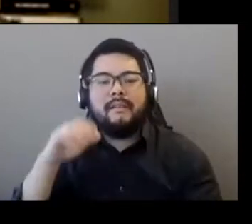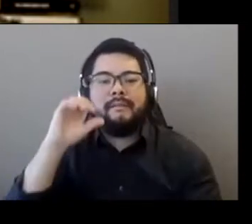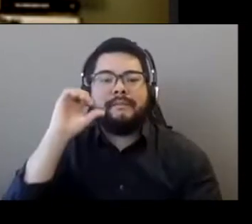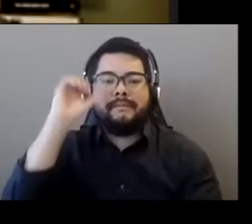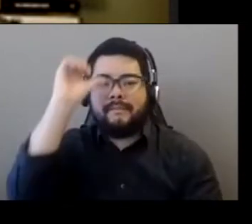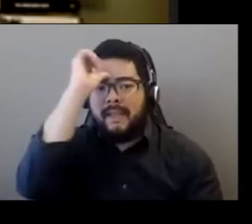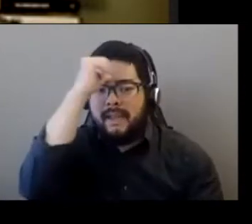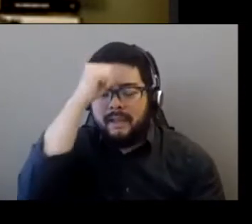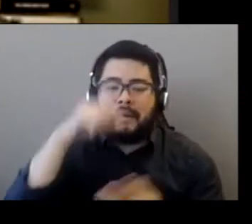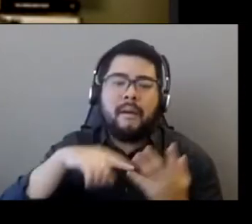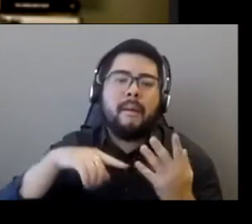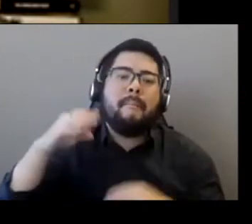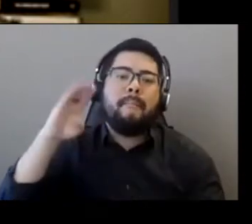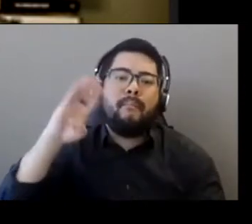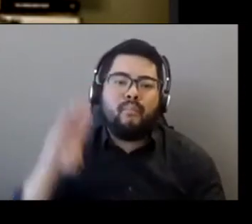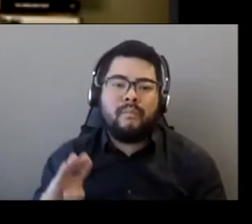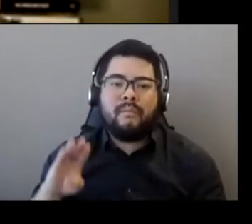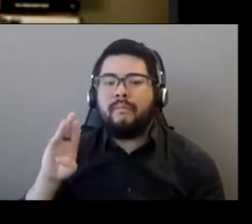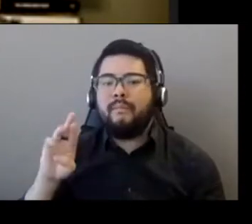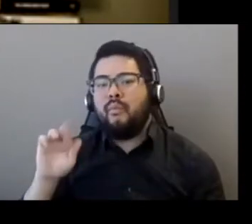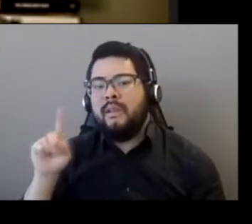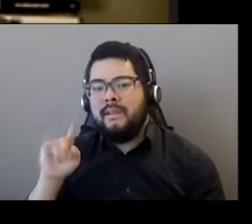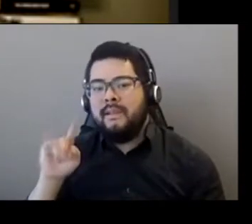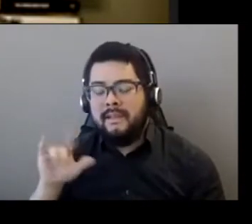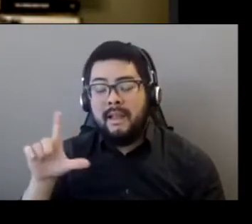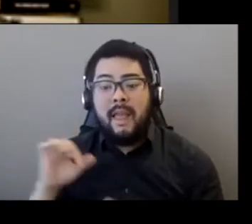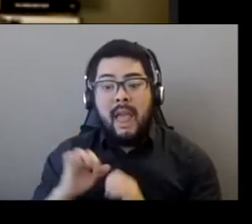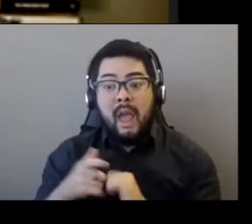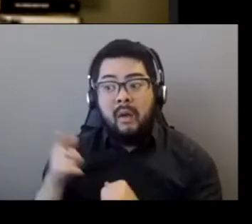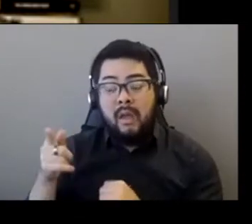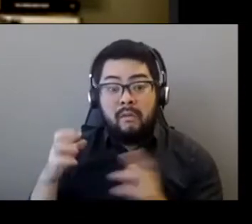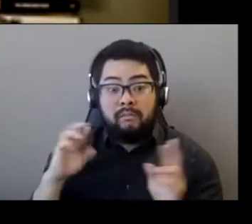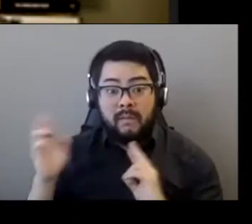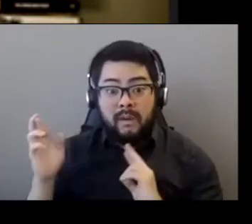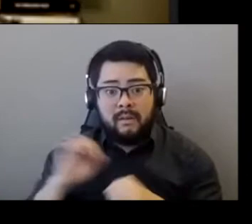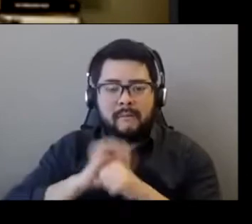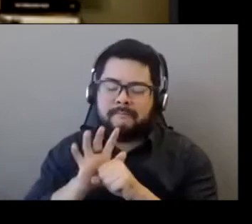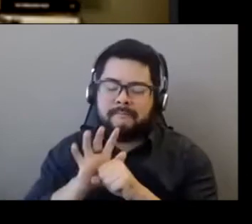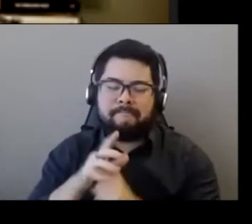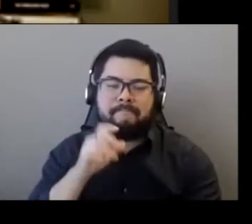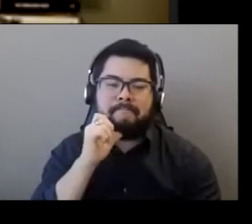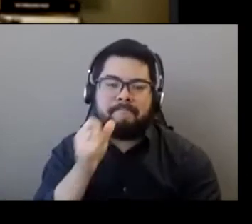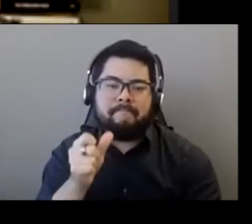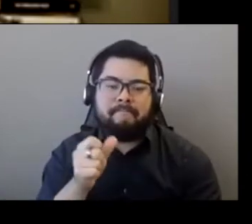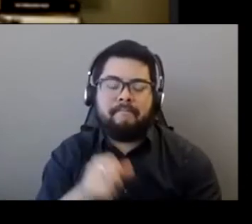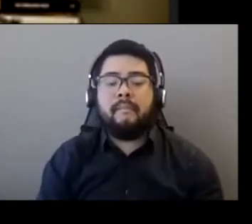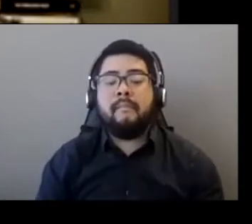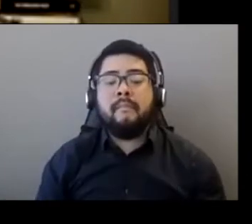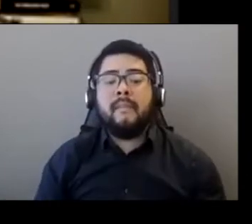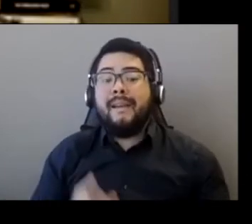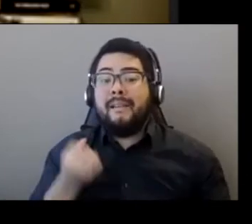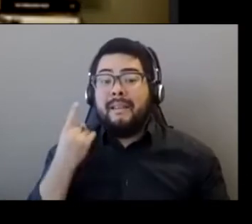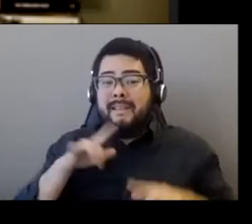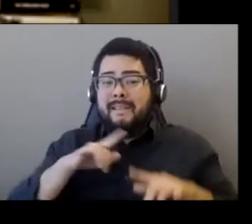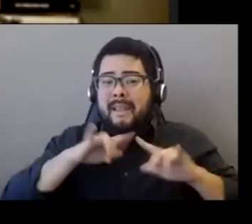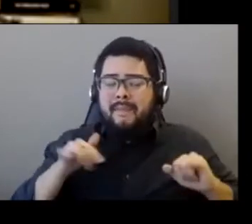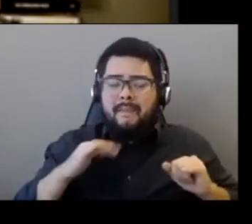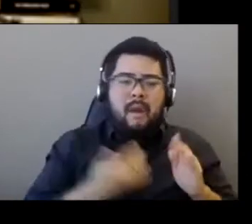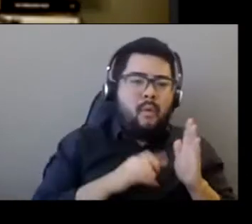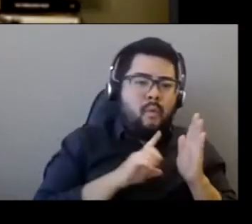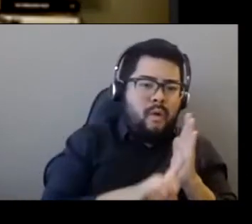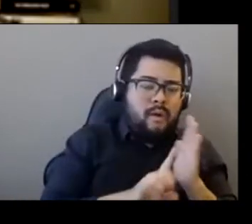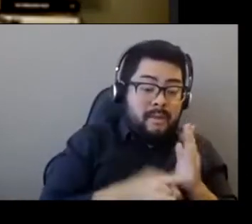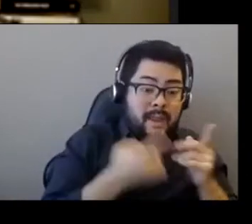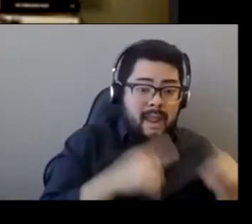utterly failed to handle the coronavirus. But while we were doing this research, we were going underneath